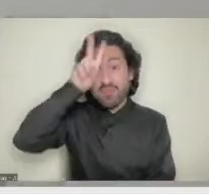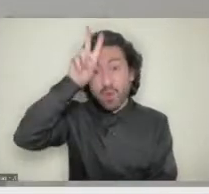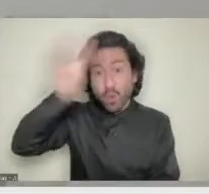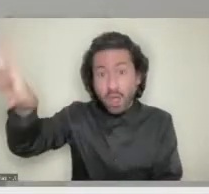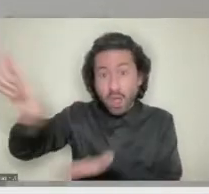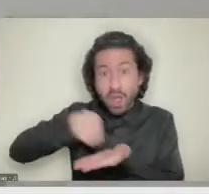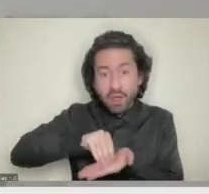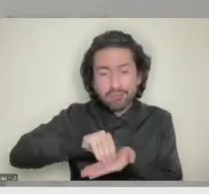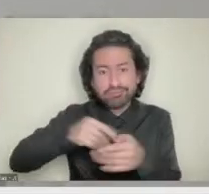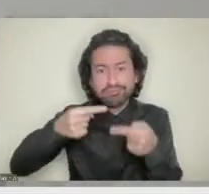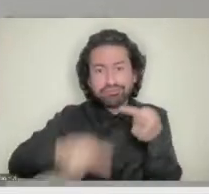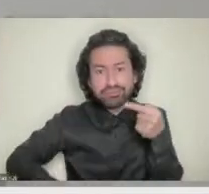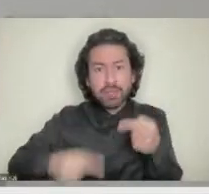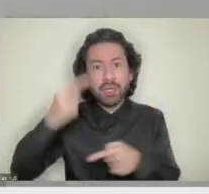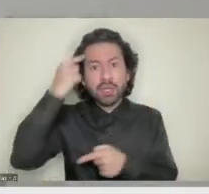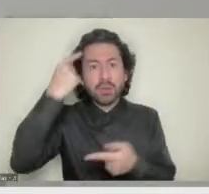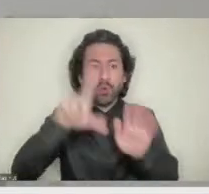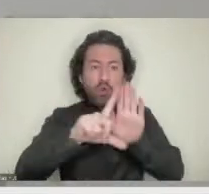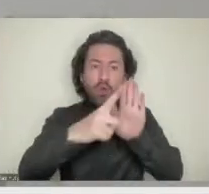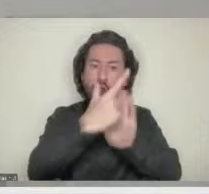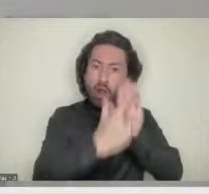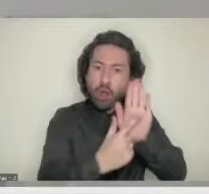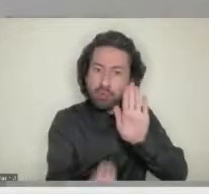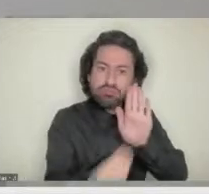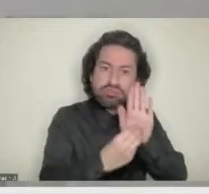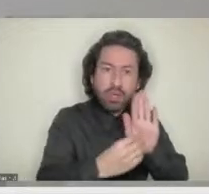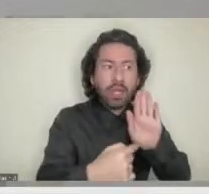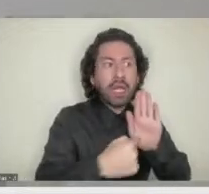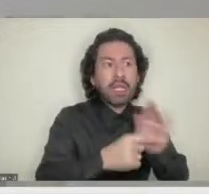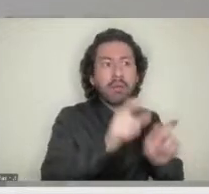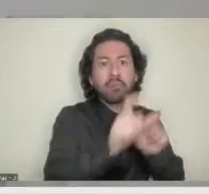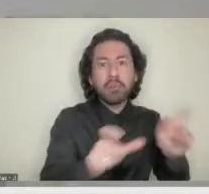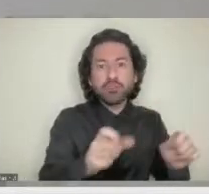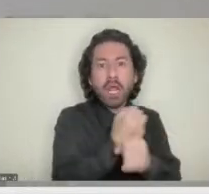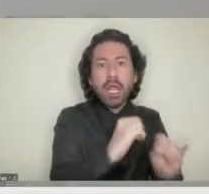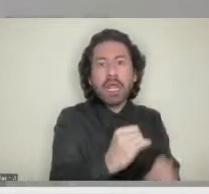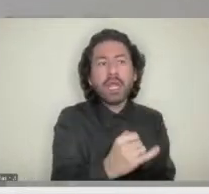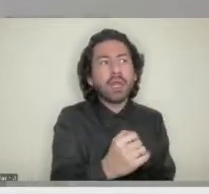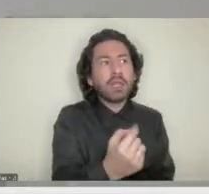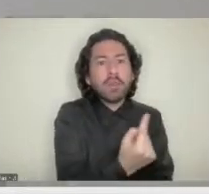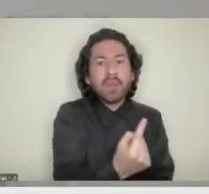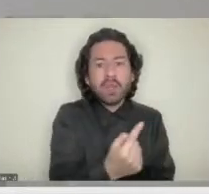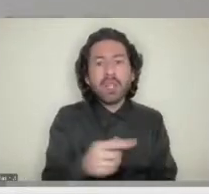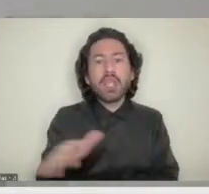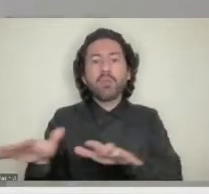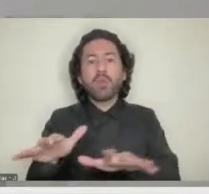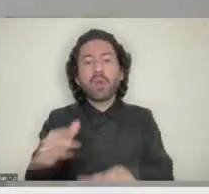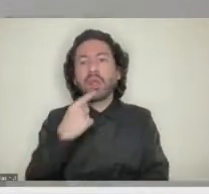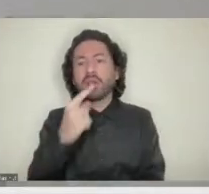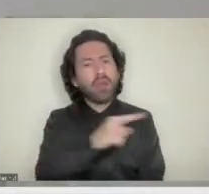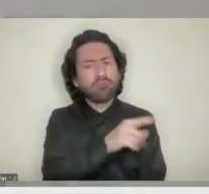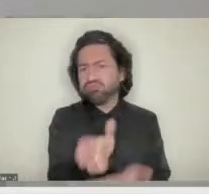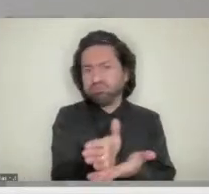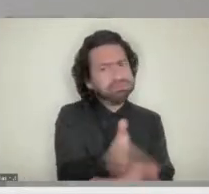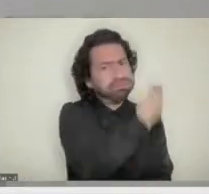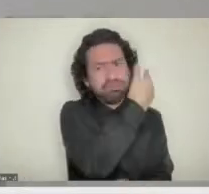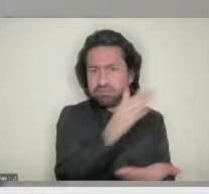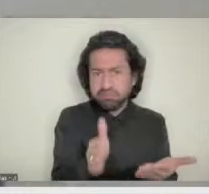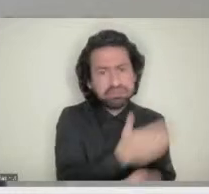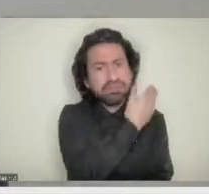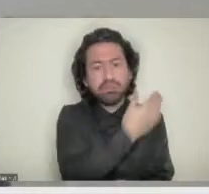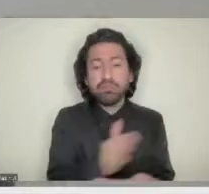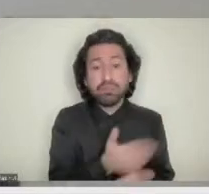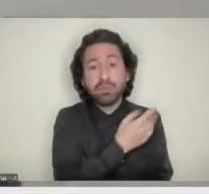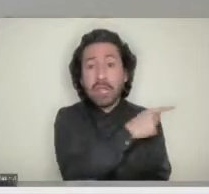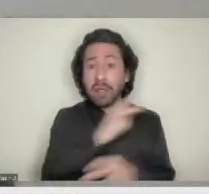not work in Peru. A law was enacted to include the independent ones, and there was a strong social movement to exclude